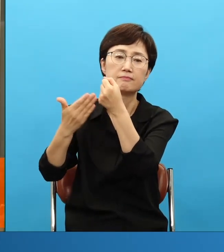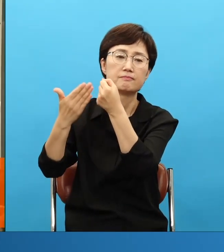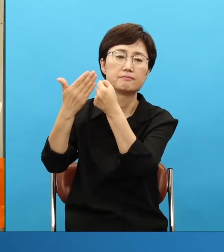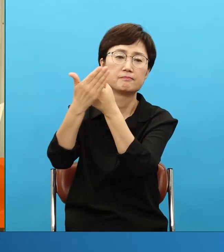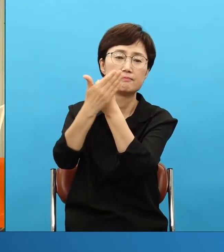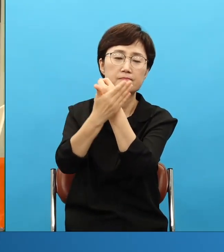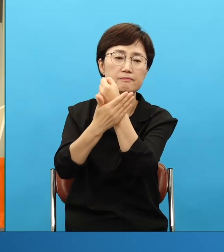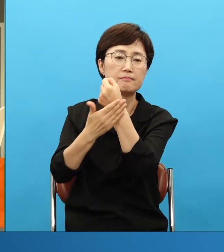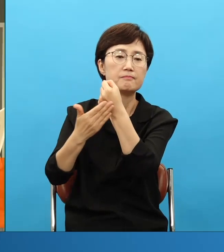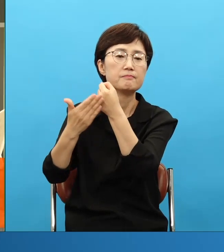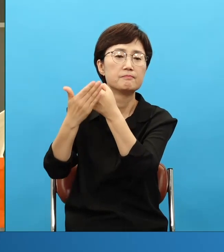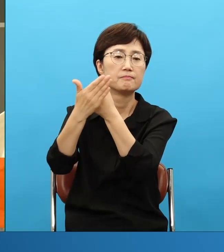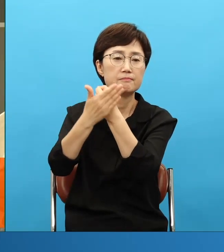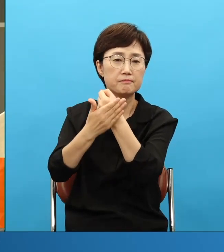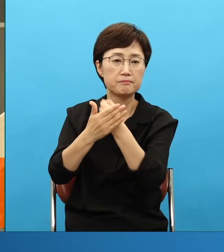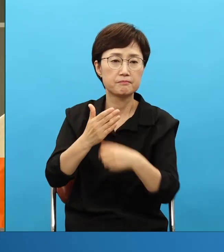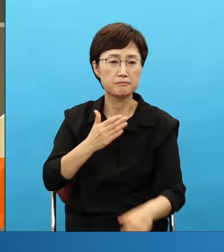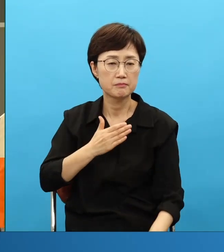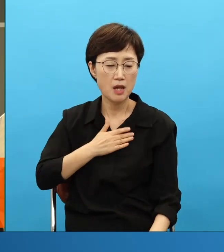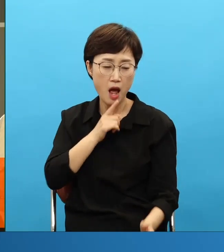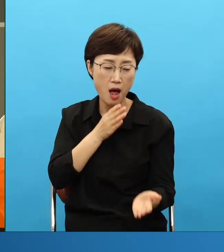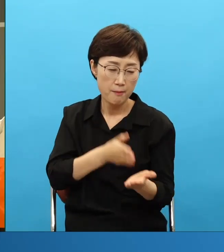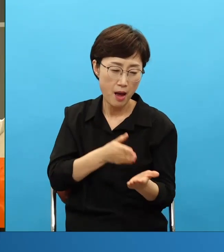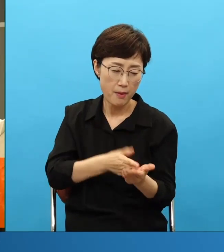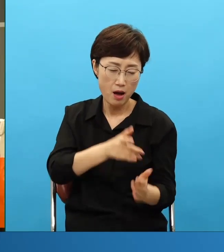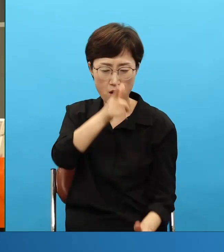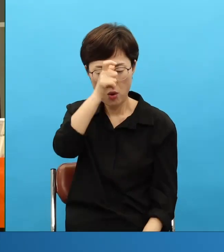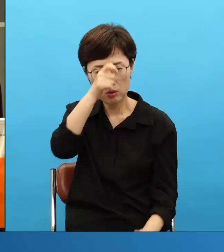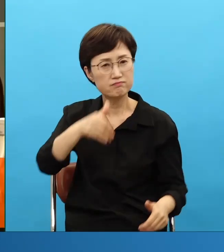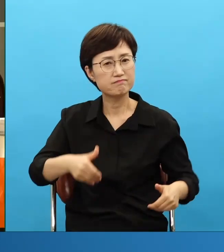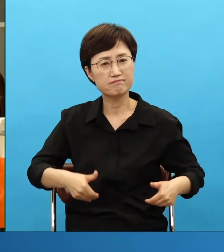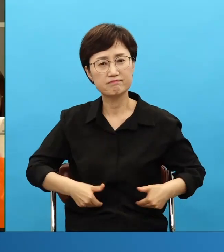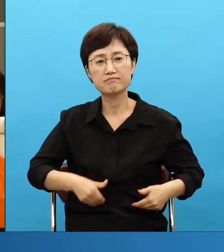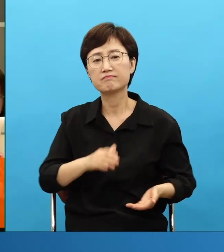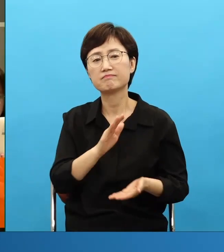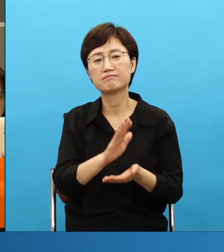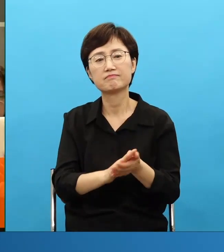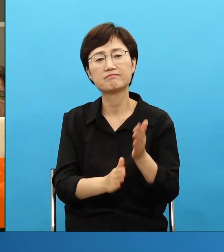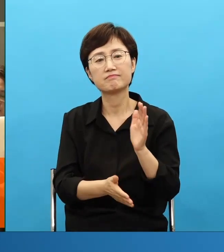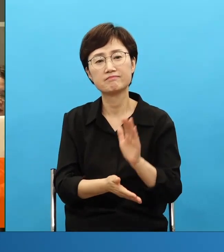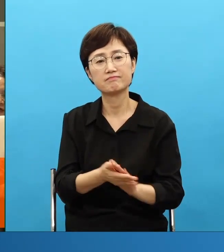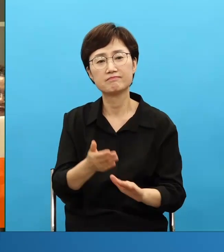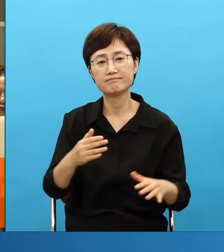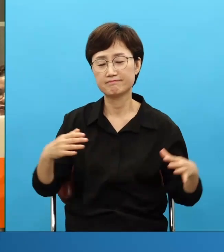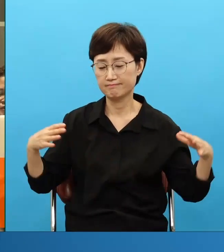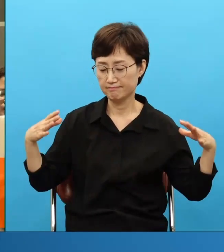alone. There's no need to have